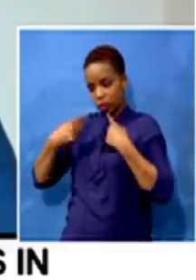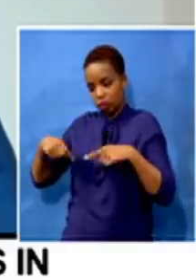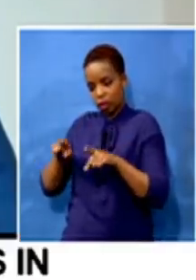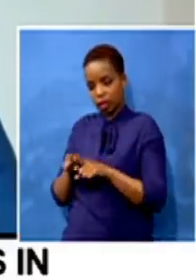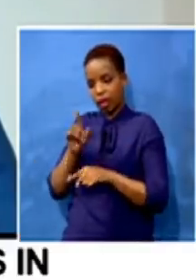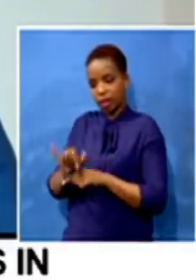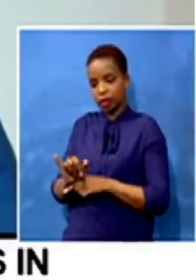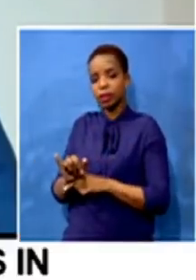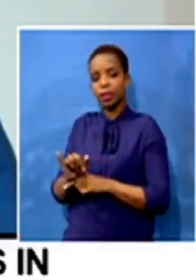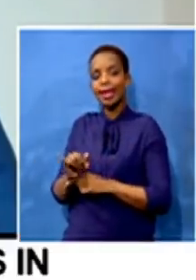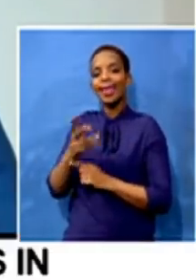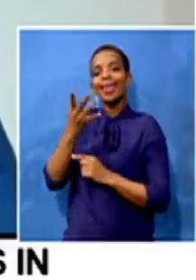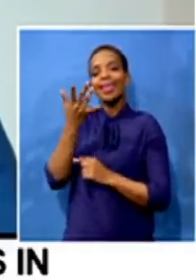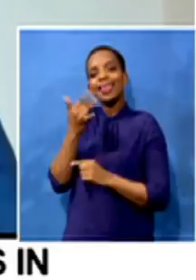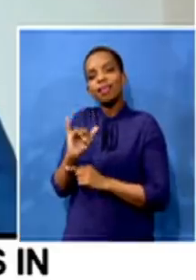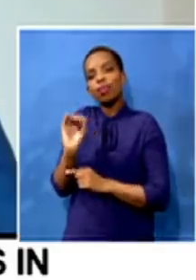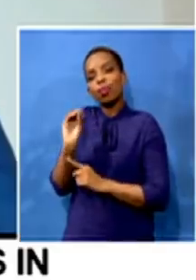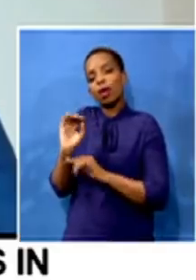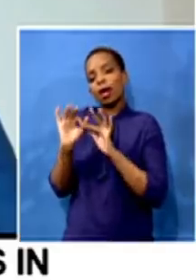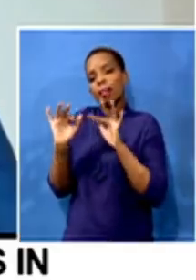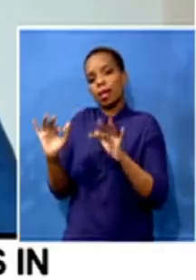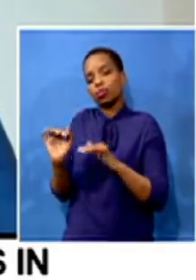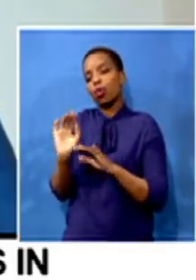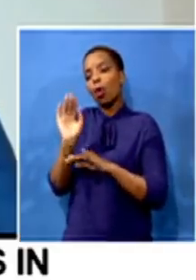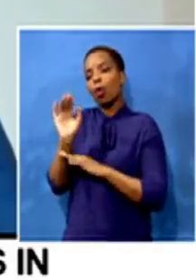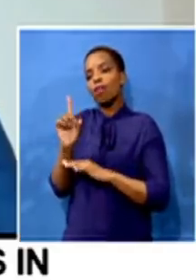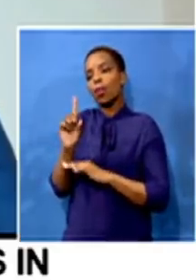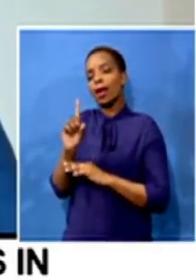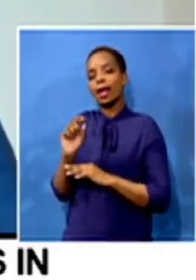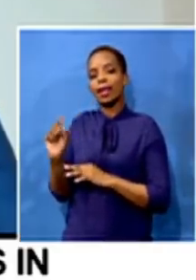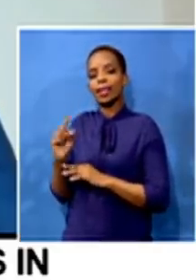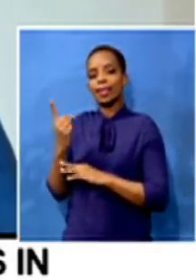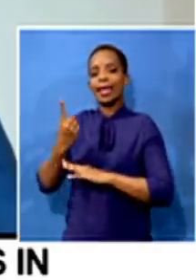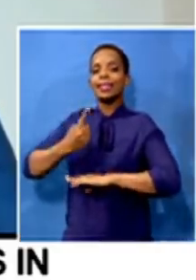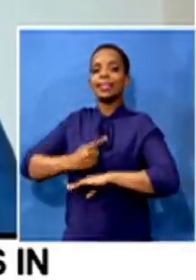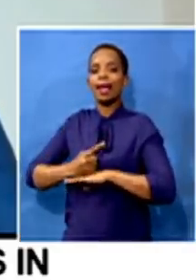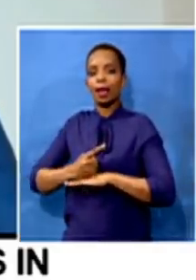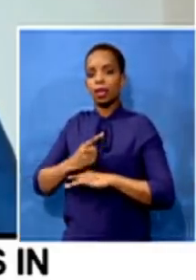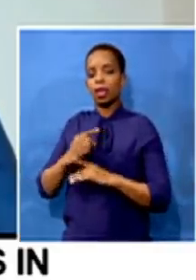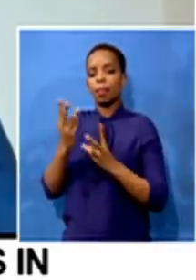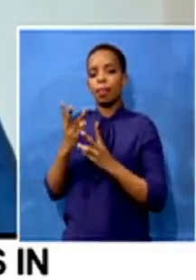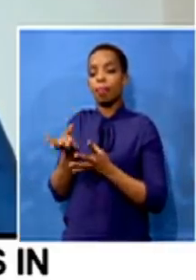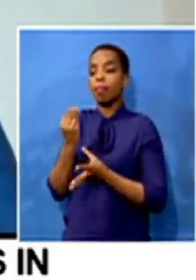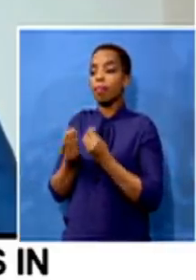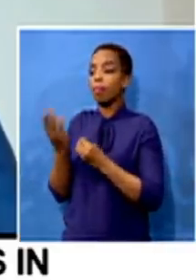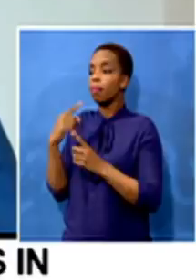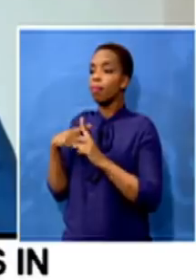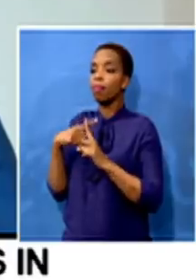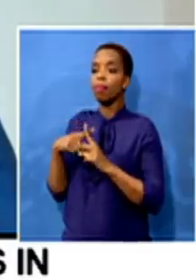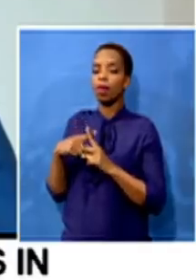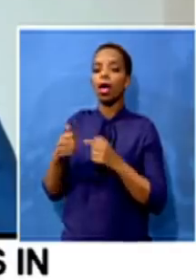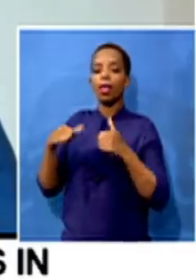we had more than 100 infections per day, then we perhaps would not be moving to lower levels of the